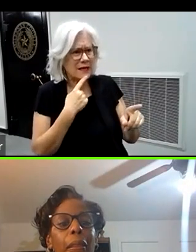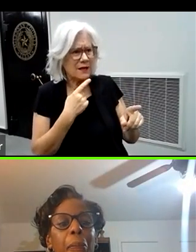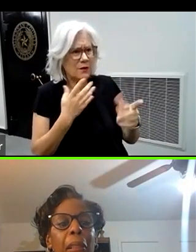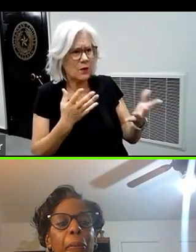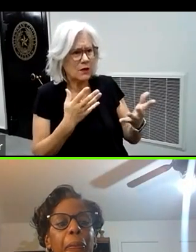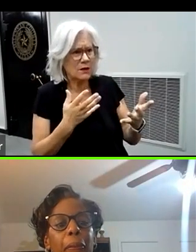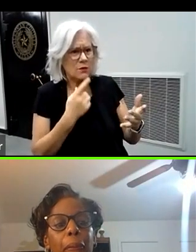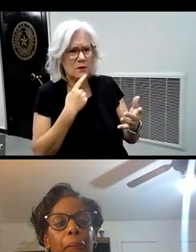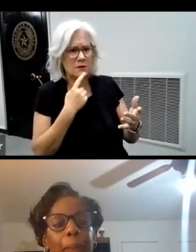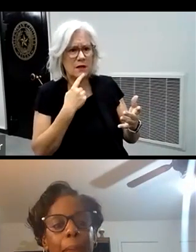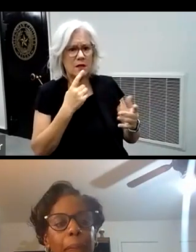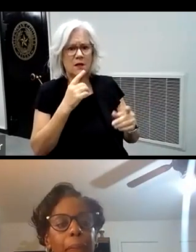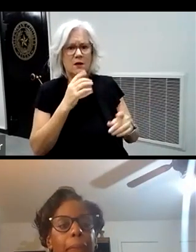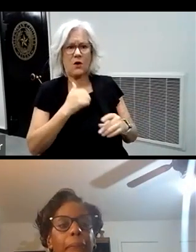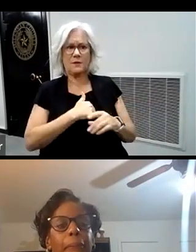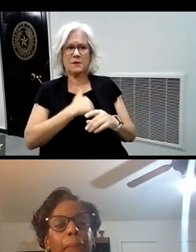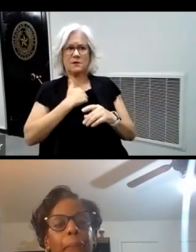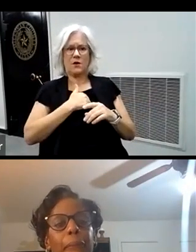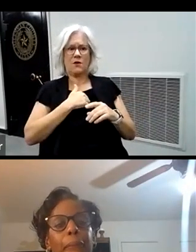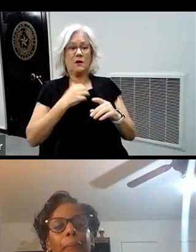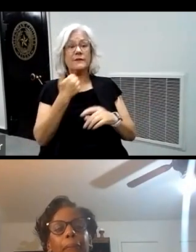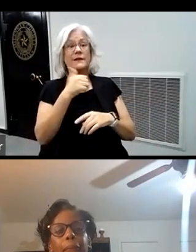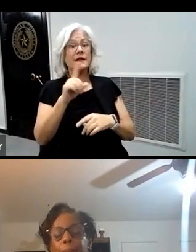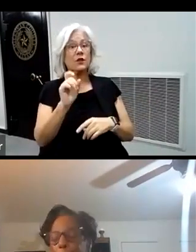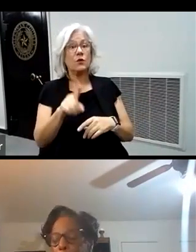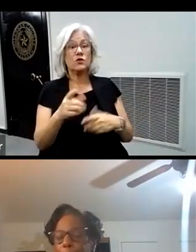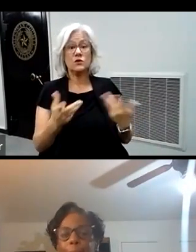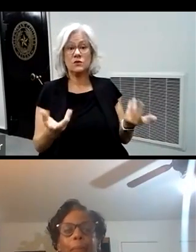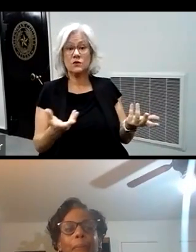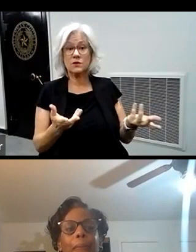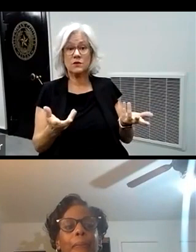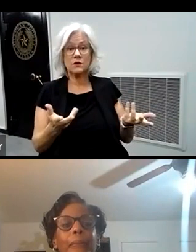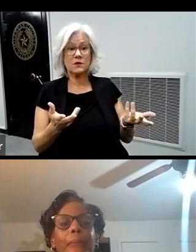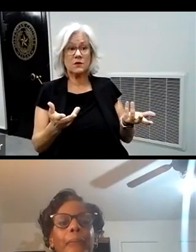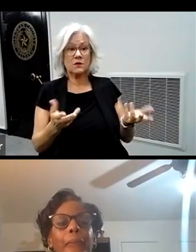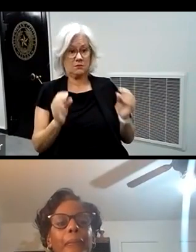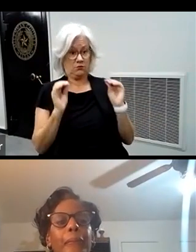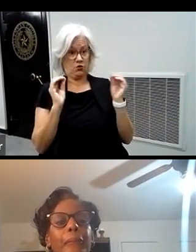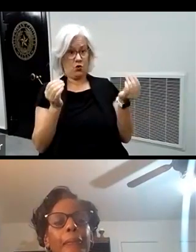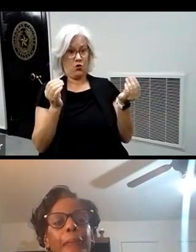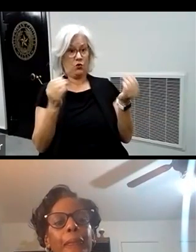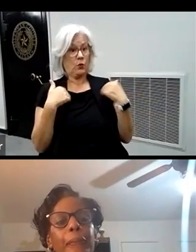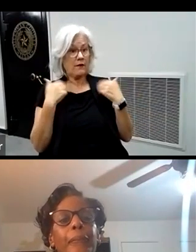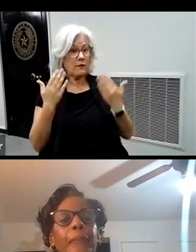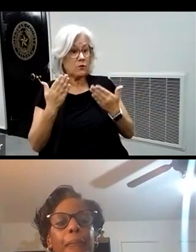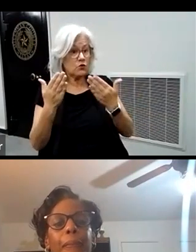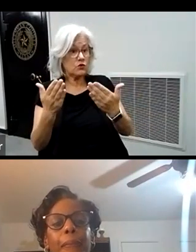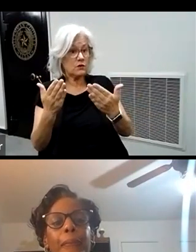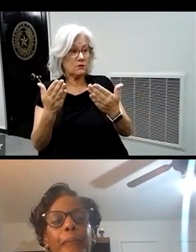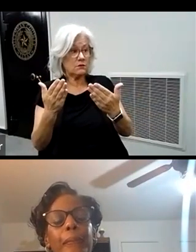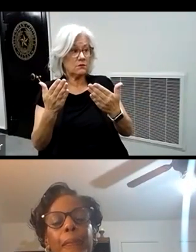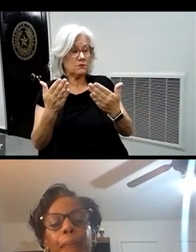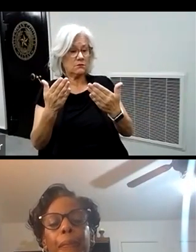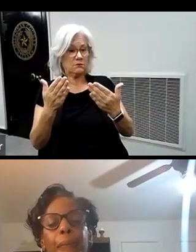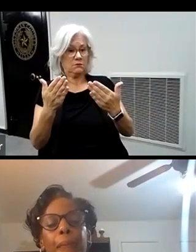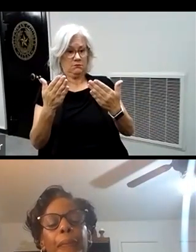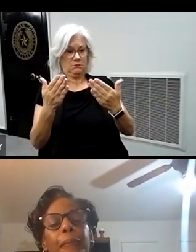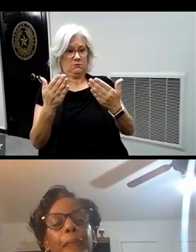Yeah, Any questions? If not, is there a motion